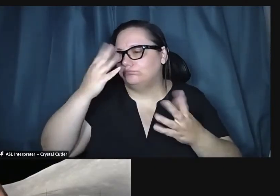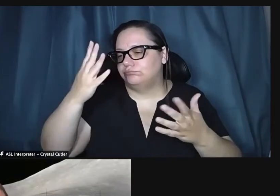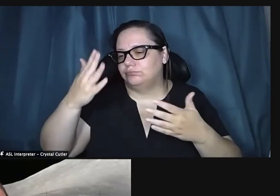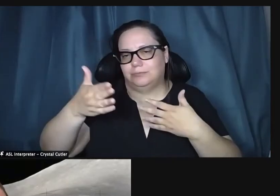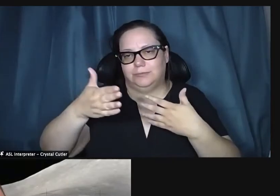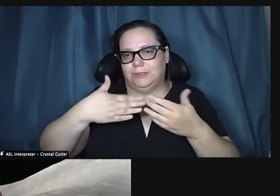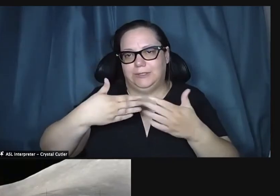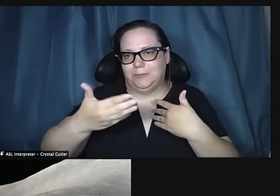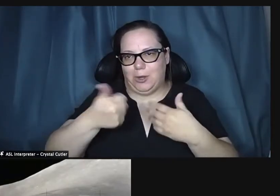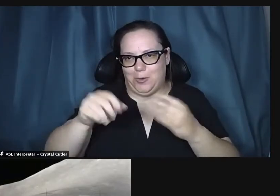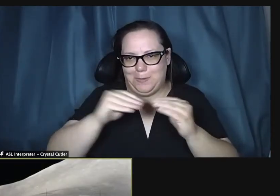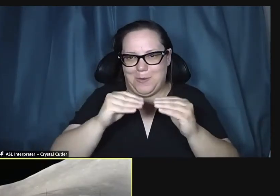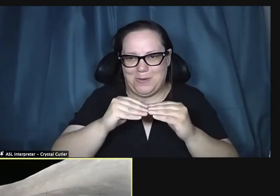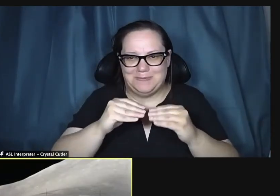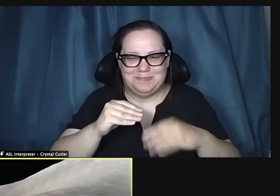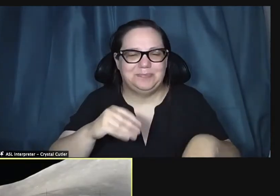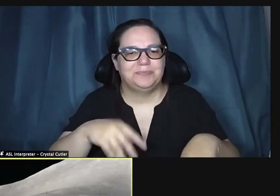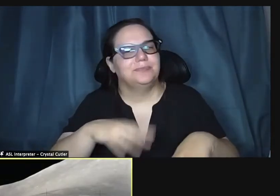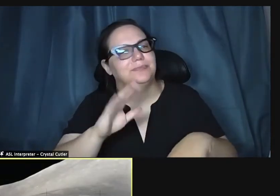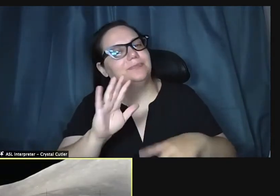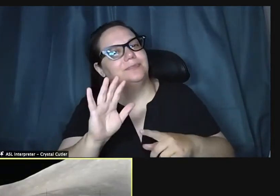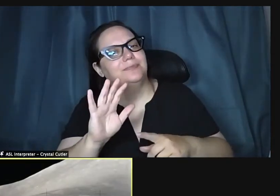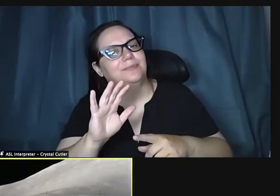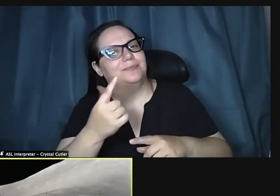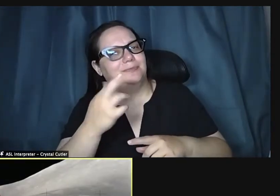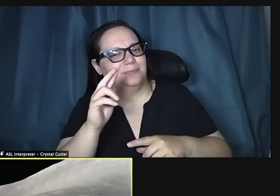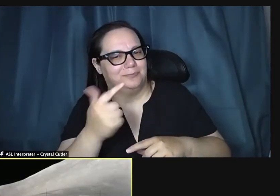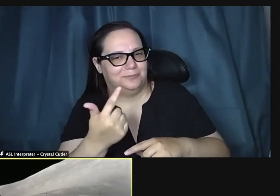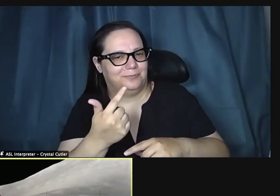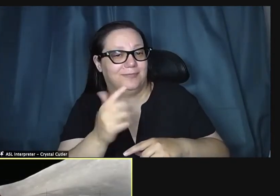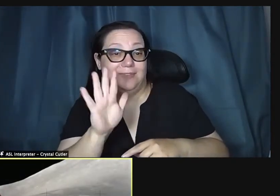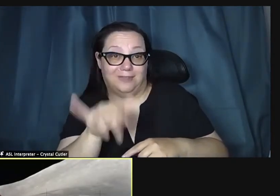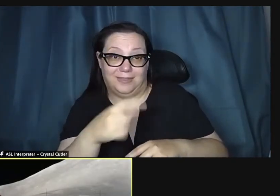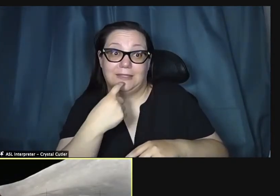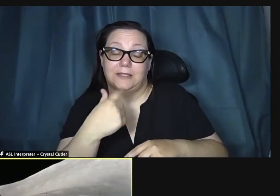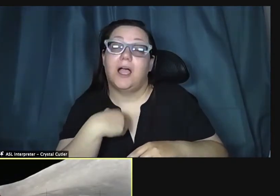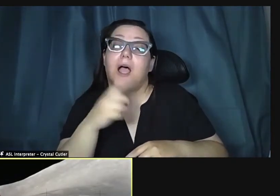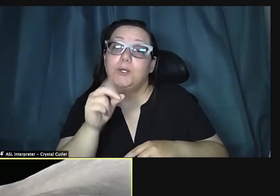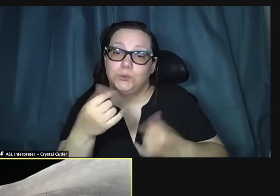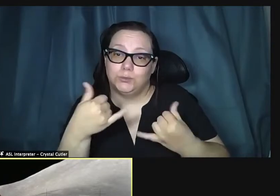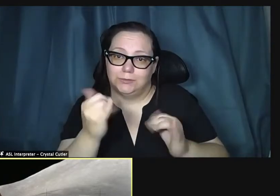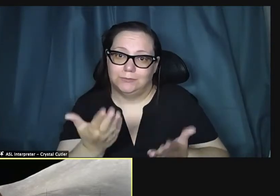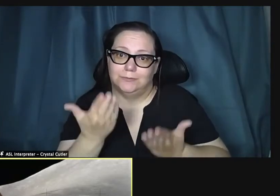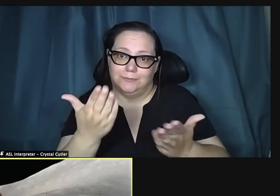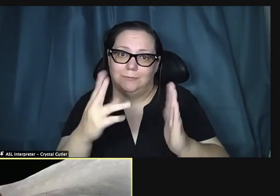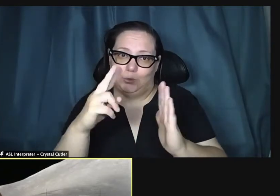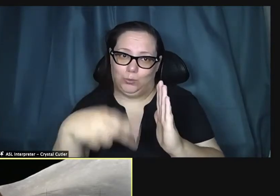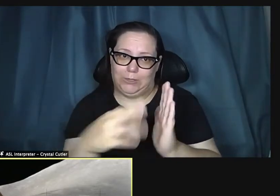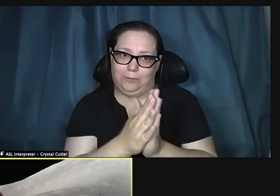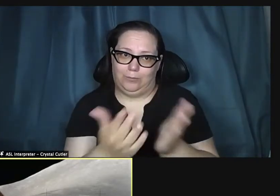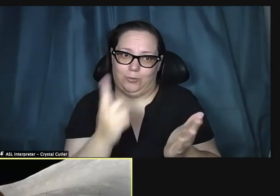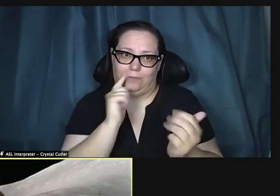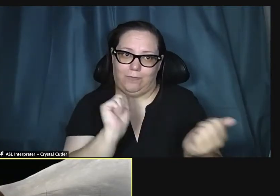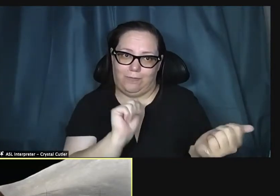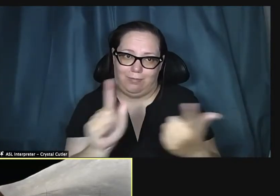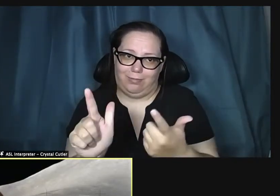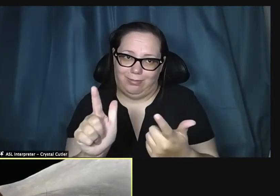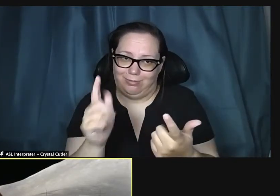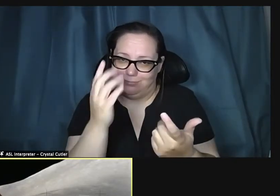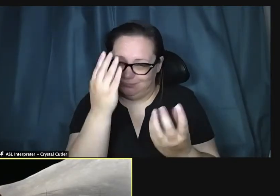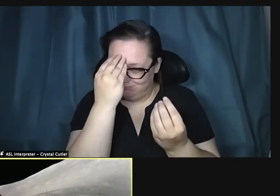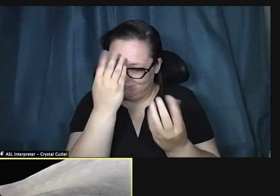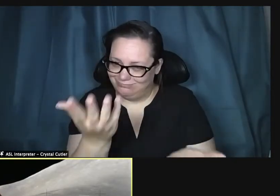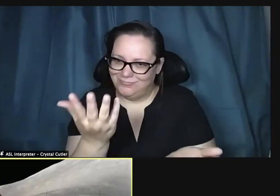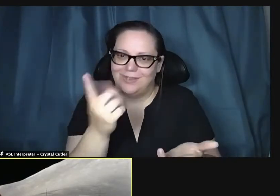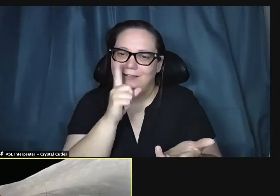be my first one. That being said, I do recommend reading this book to everyone, though. So